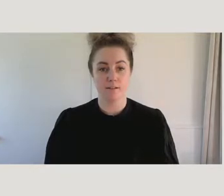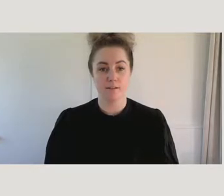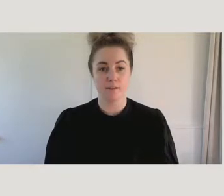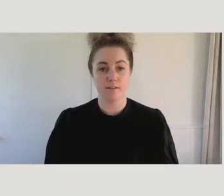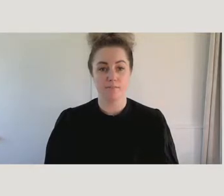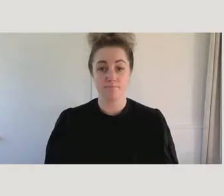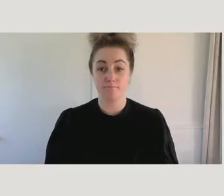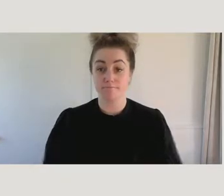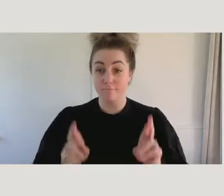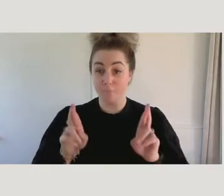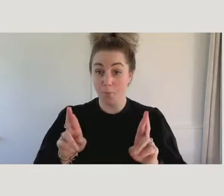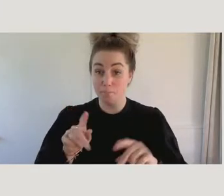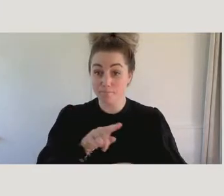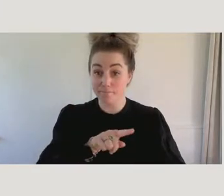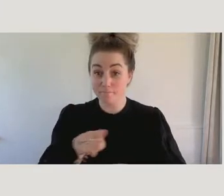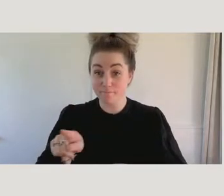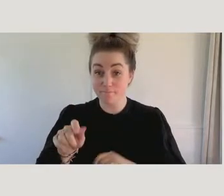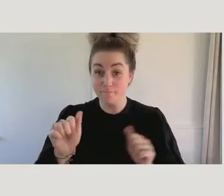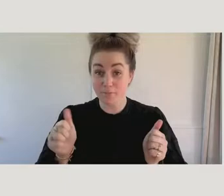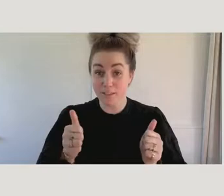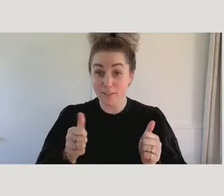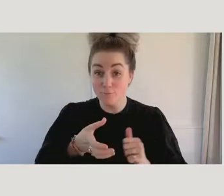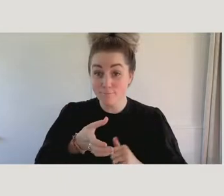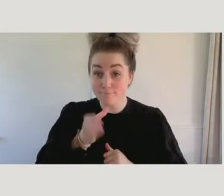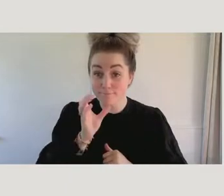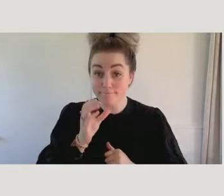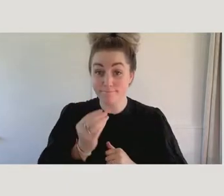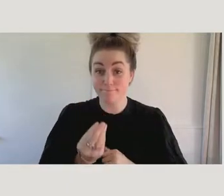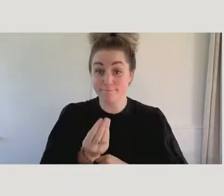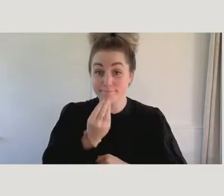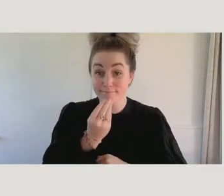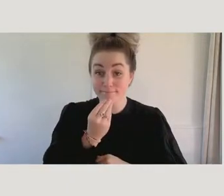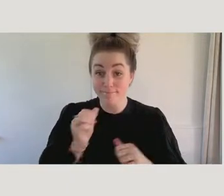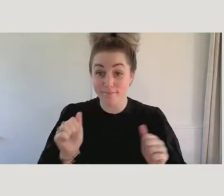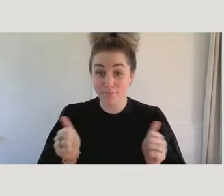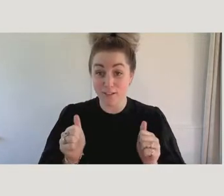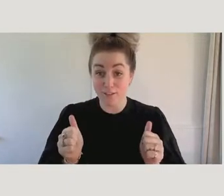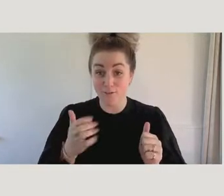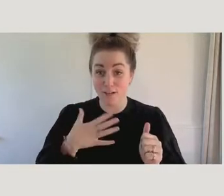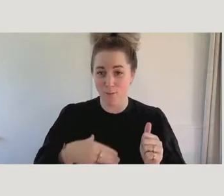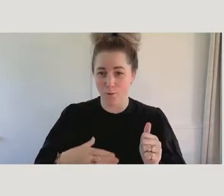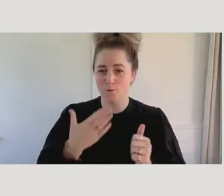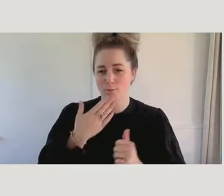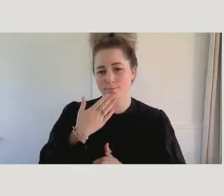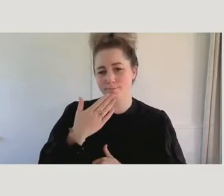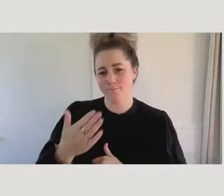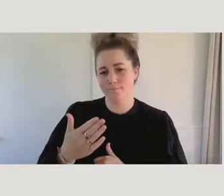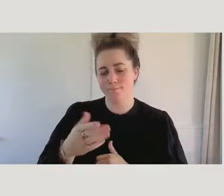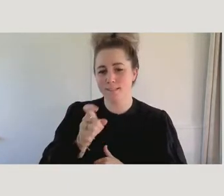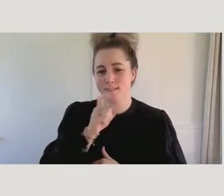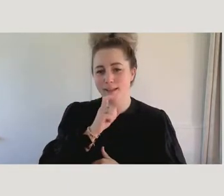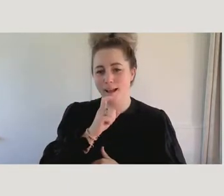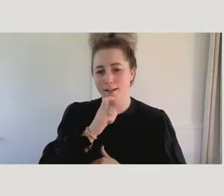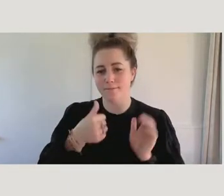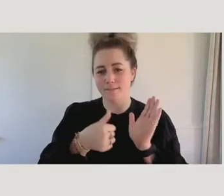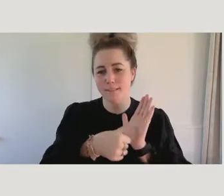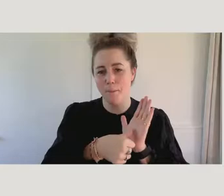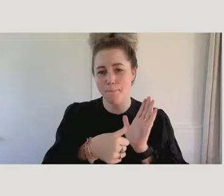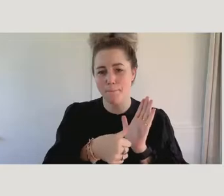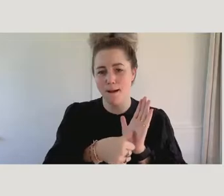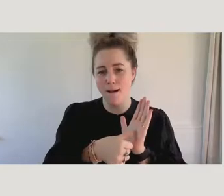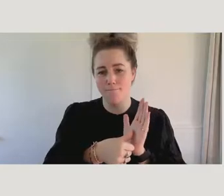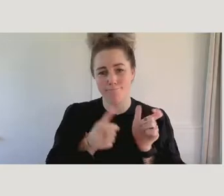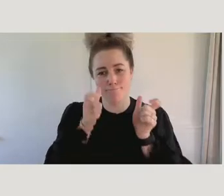hopefully everybody is watered and fed and I want to give a shout out to our staff at to Papa who are